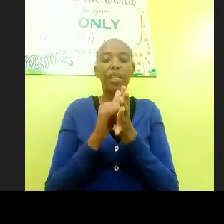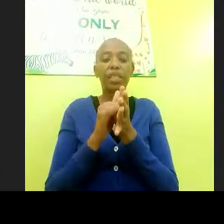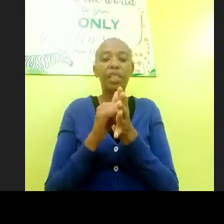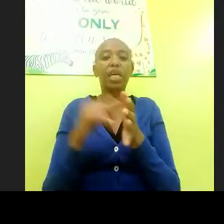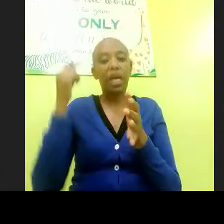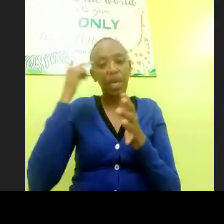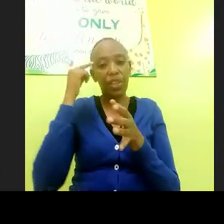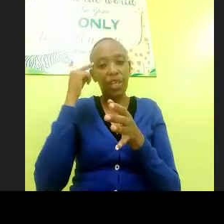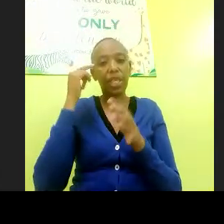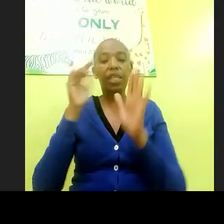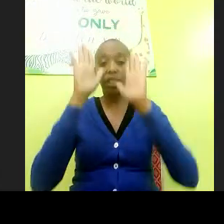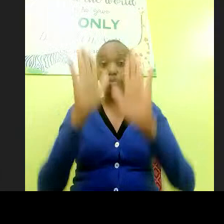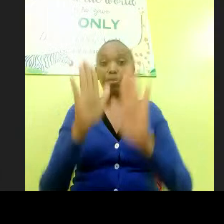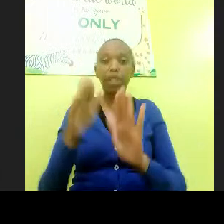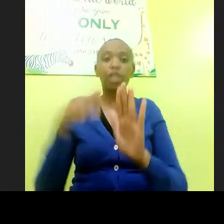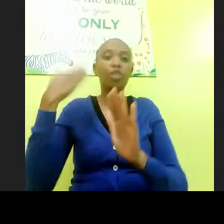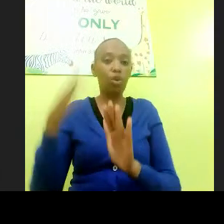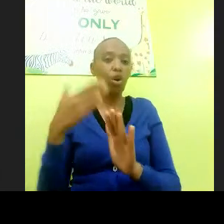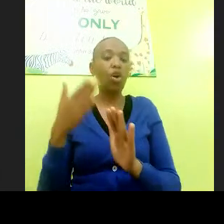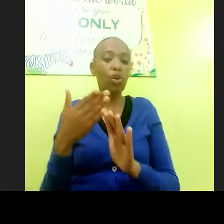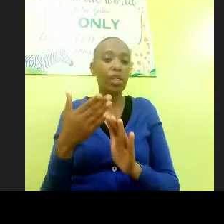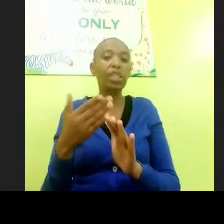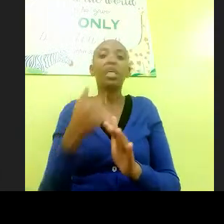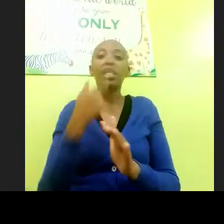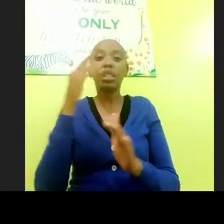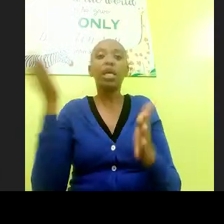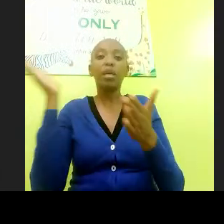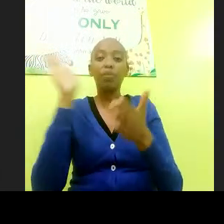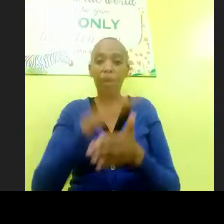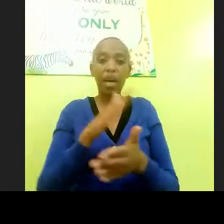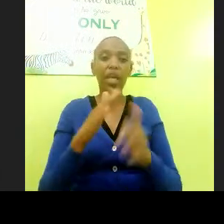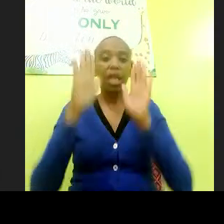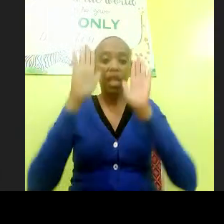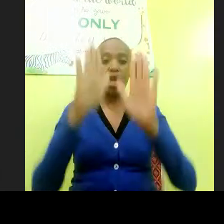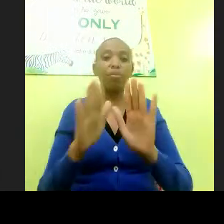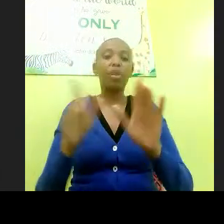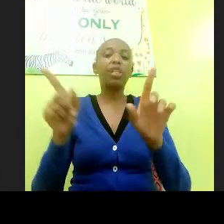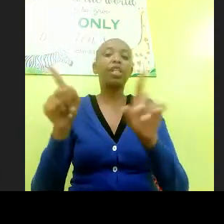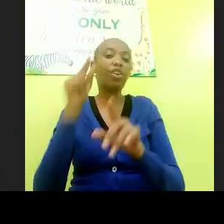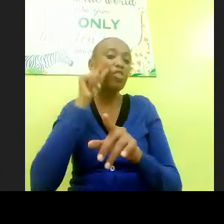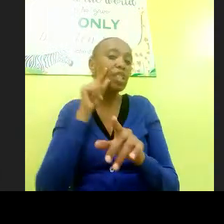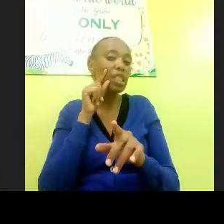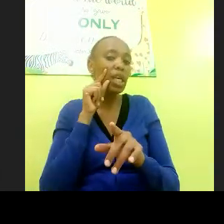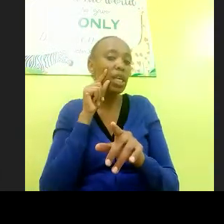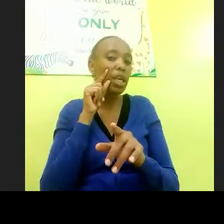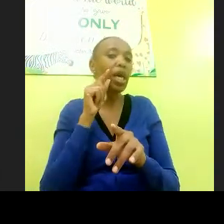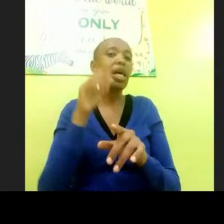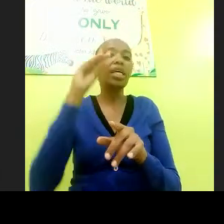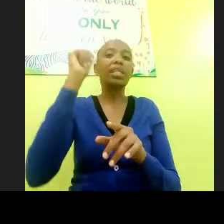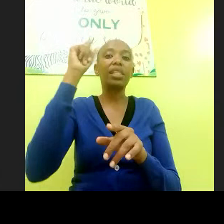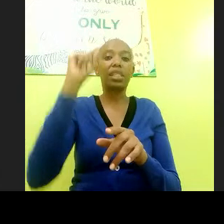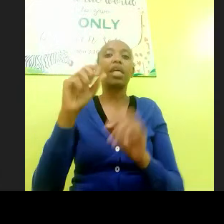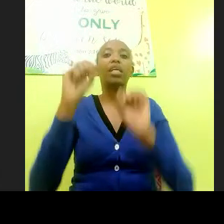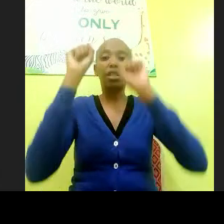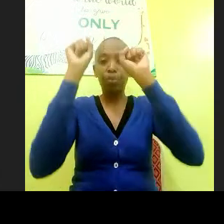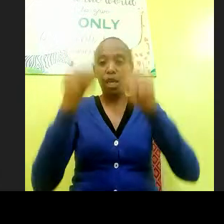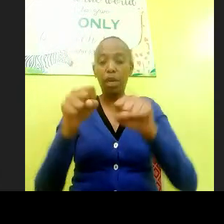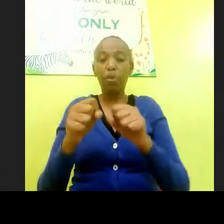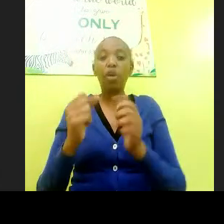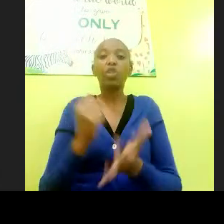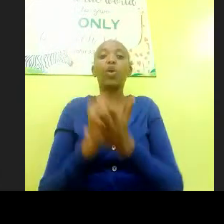very important to always reiterate the importance of course, gender desegregated data to be able to help,